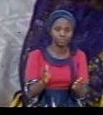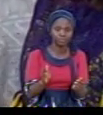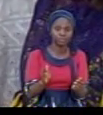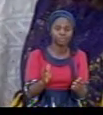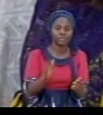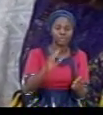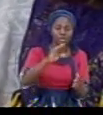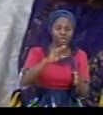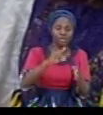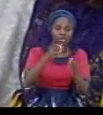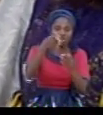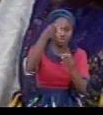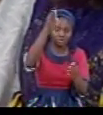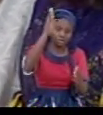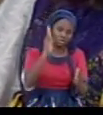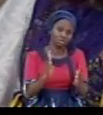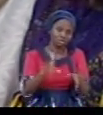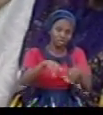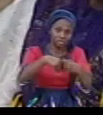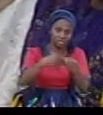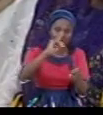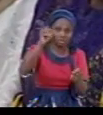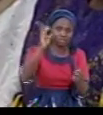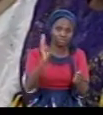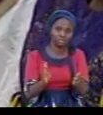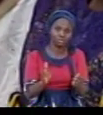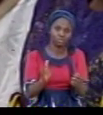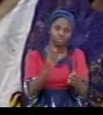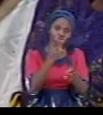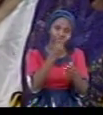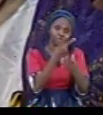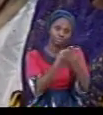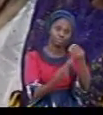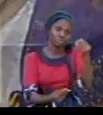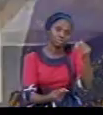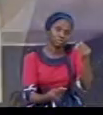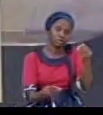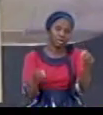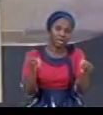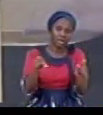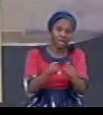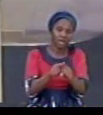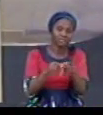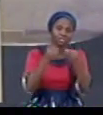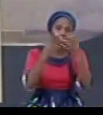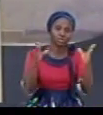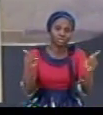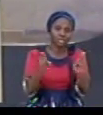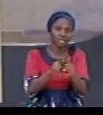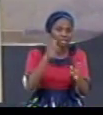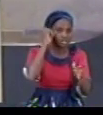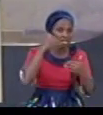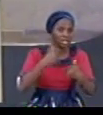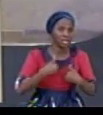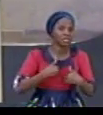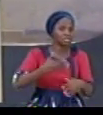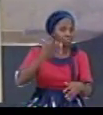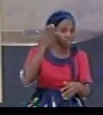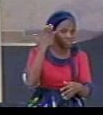tell me out aloud, twice as much as he had before.